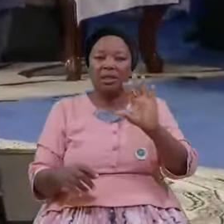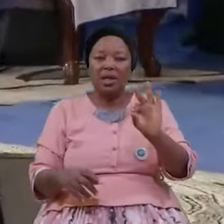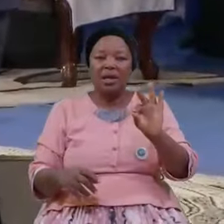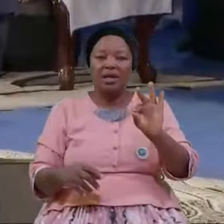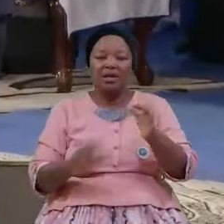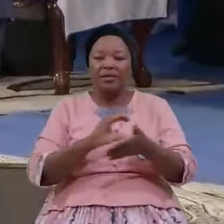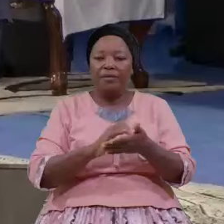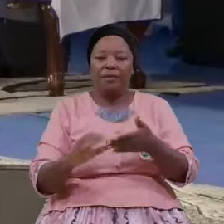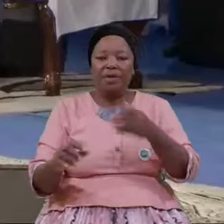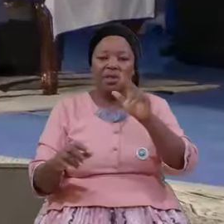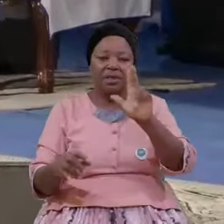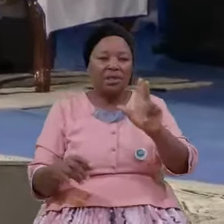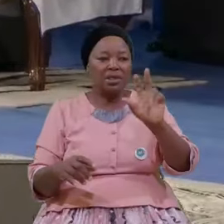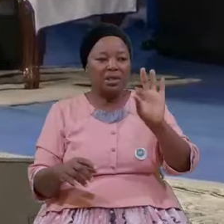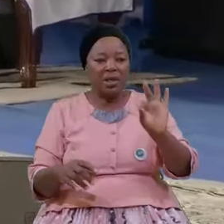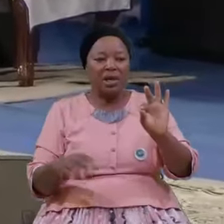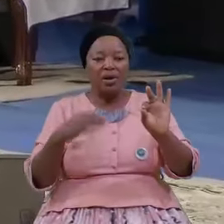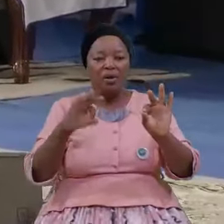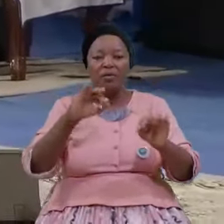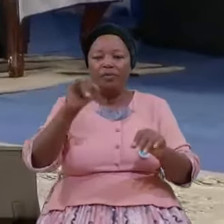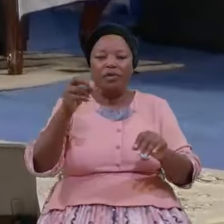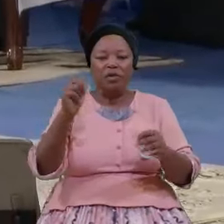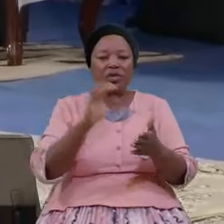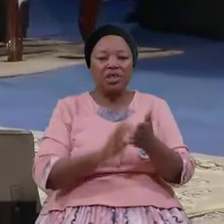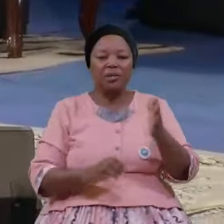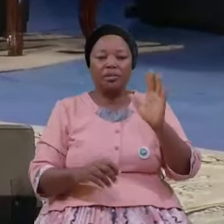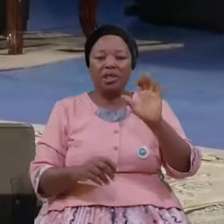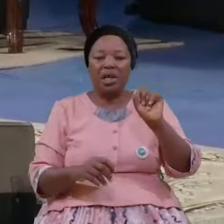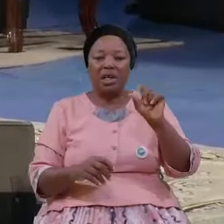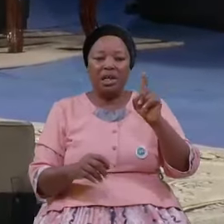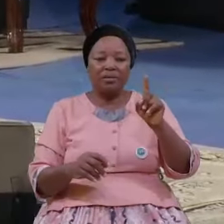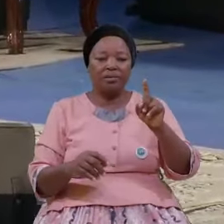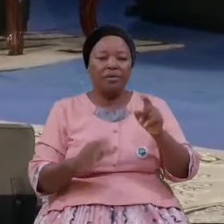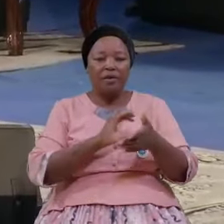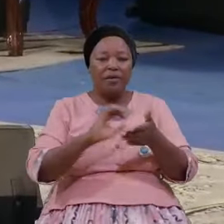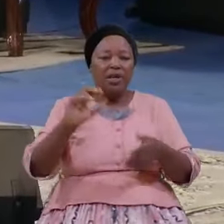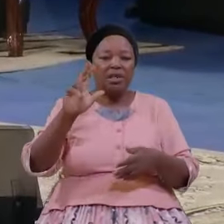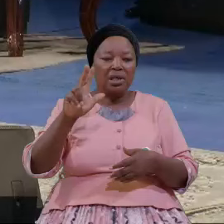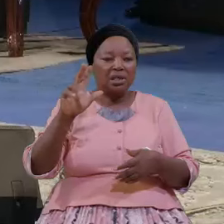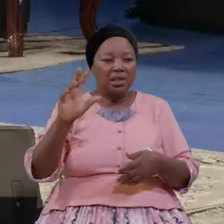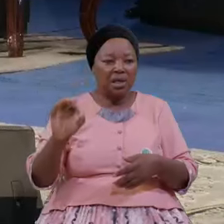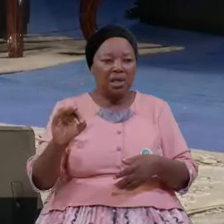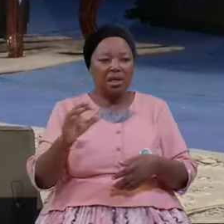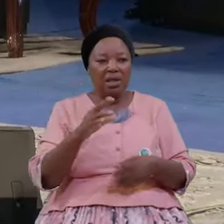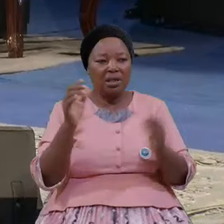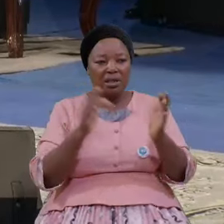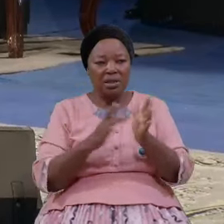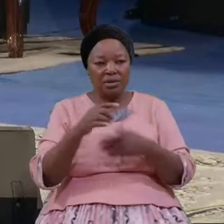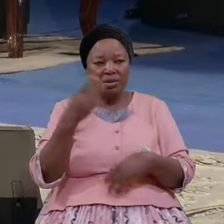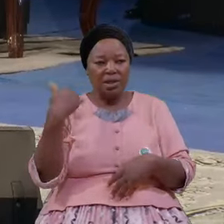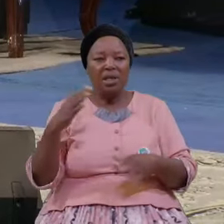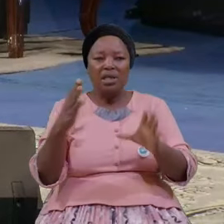verse 39 of that John chapter 11. It says, and Jesus said, "Take ye away